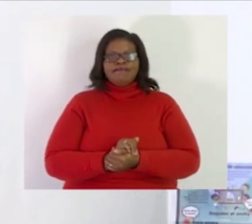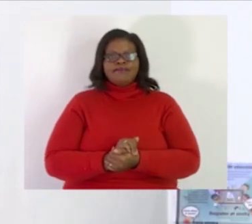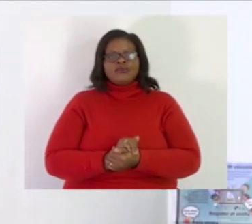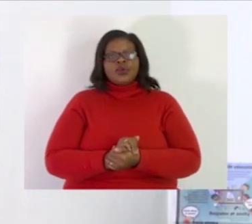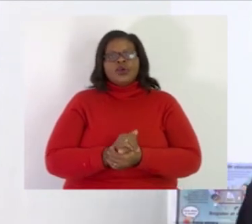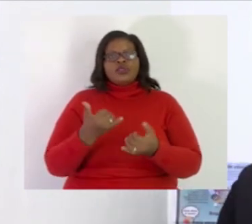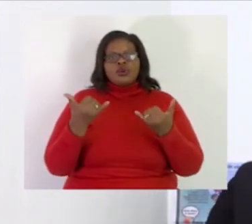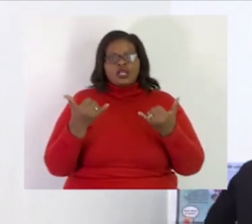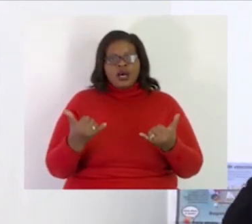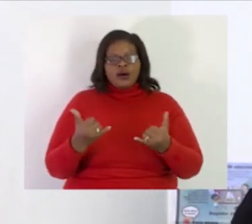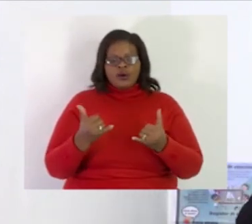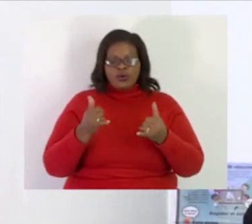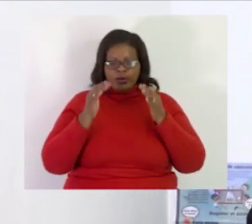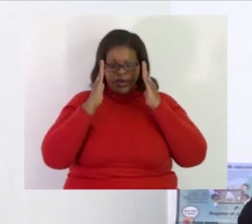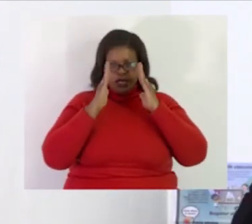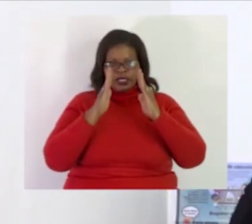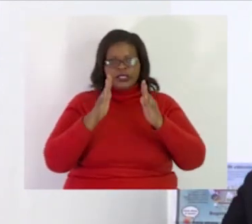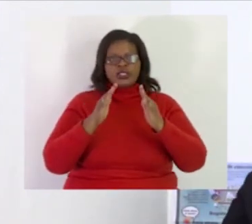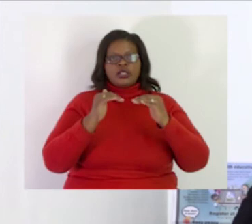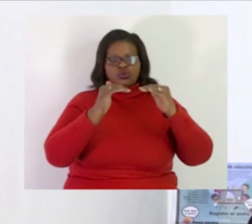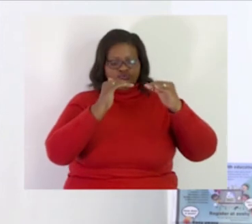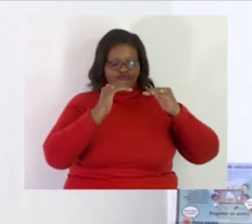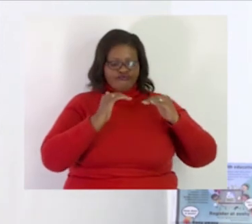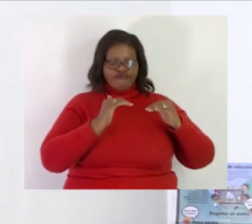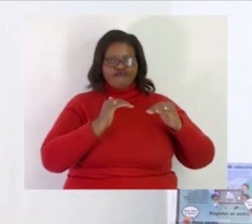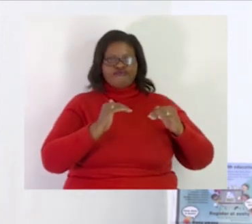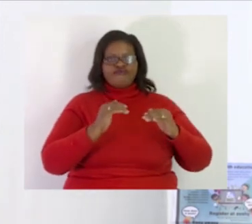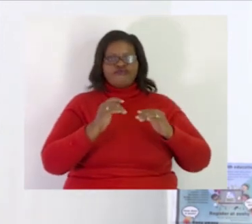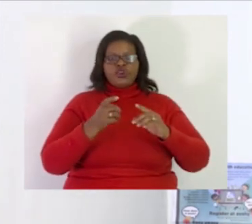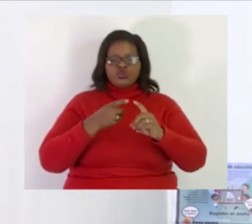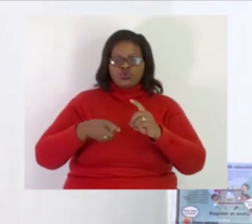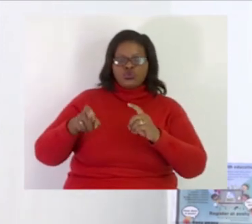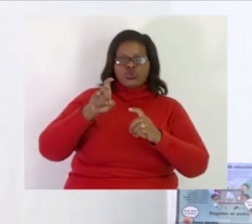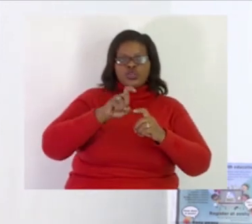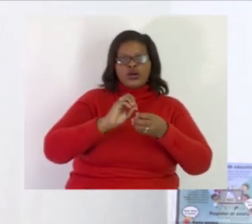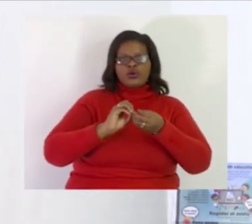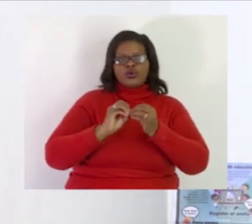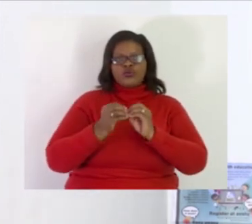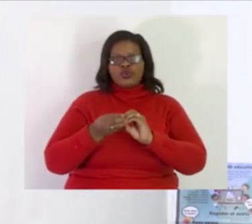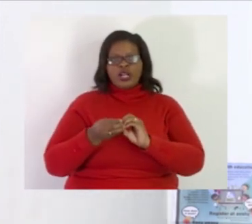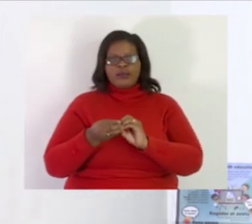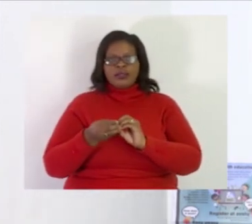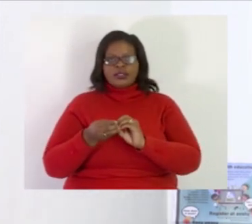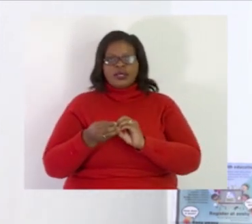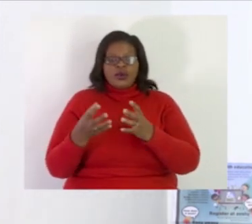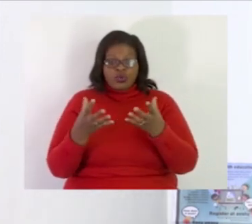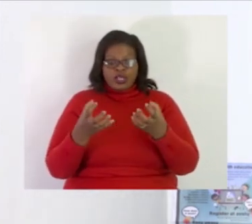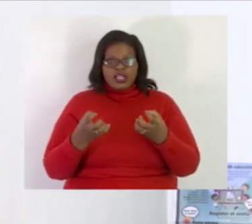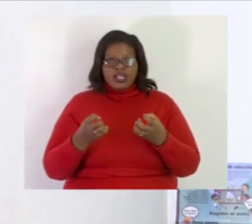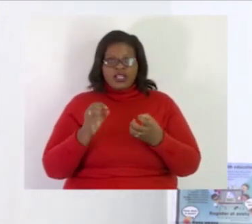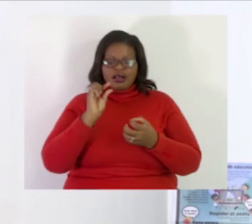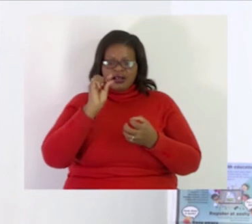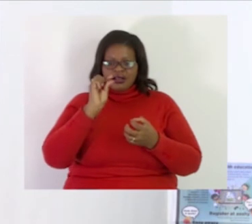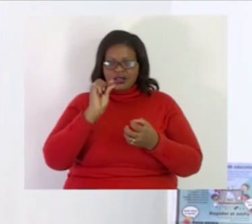numbers. Rounding of numbers may require few certain things that you